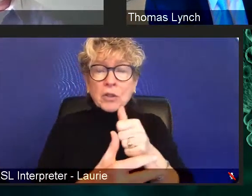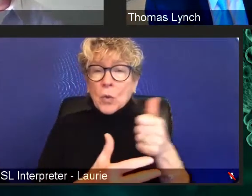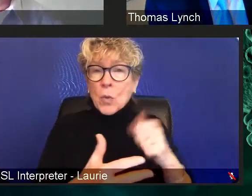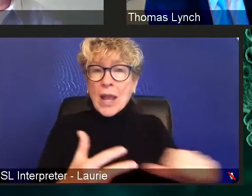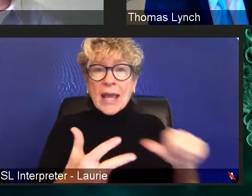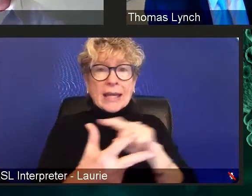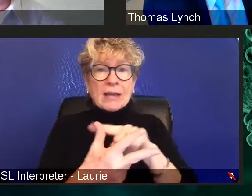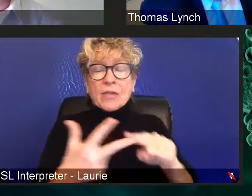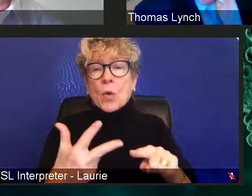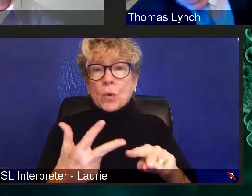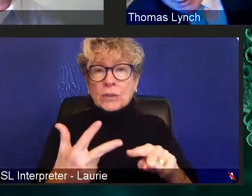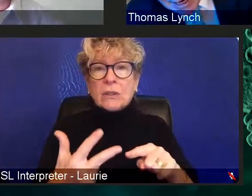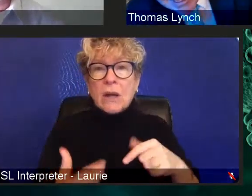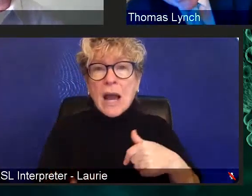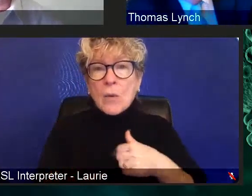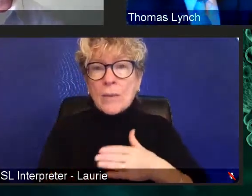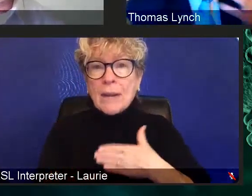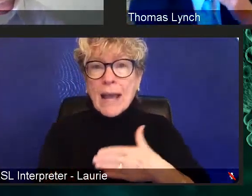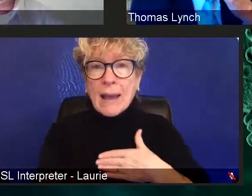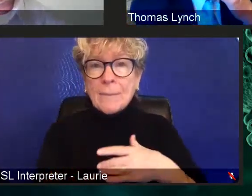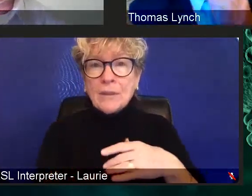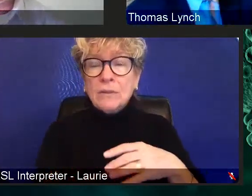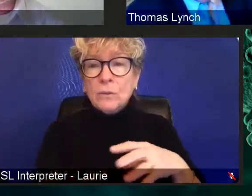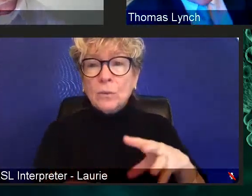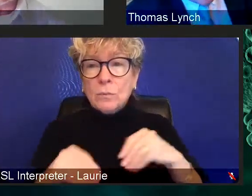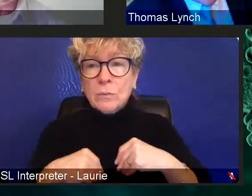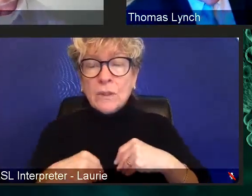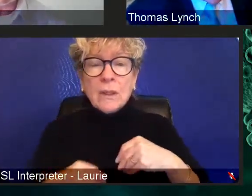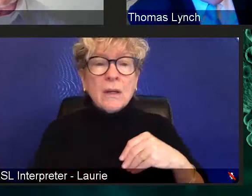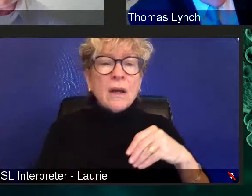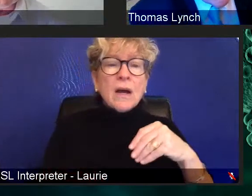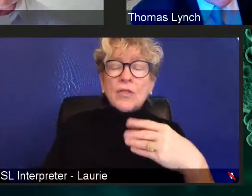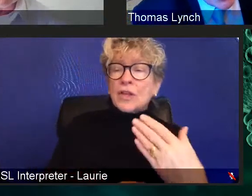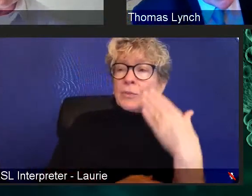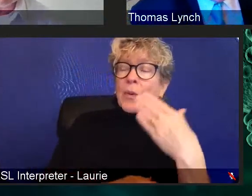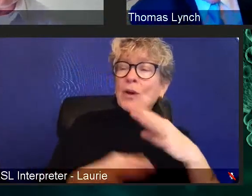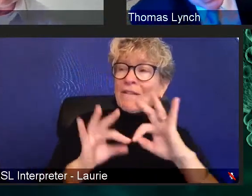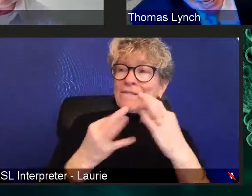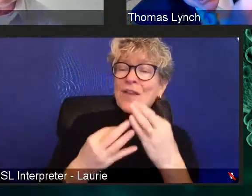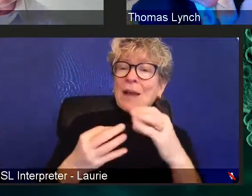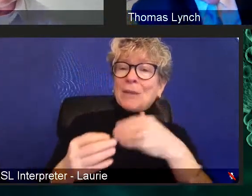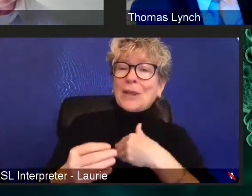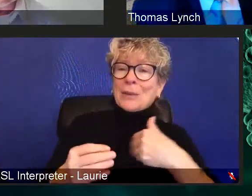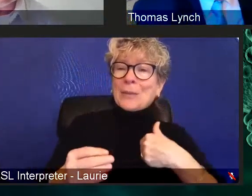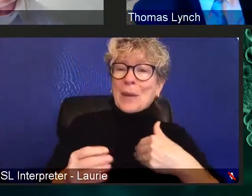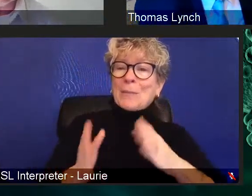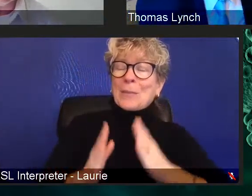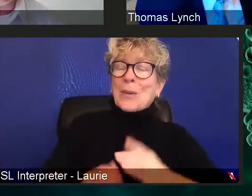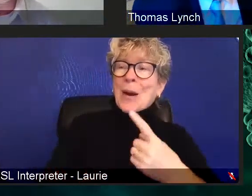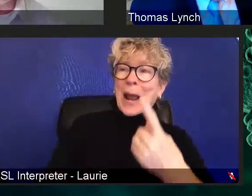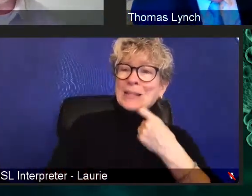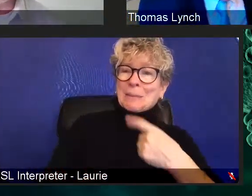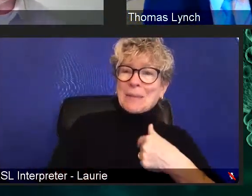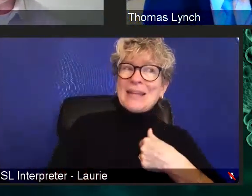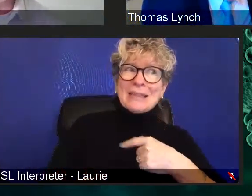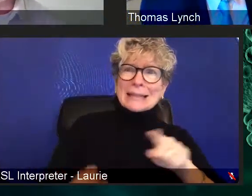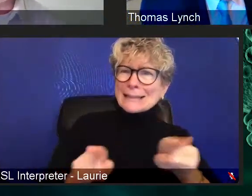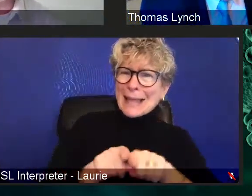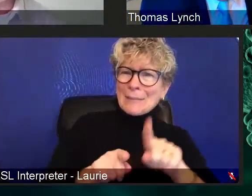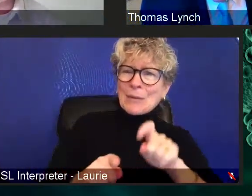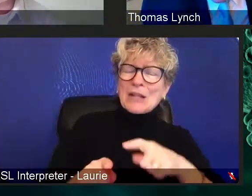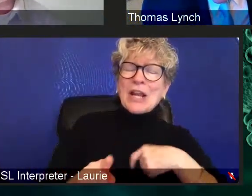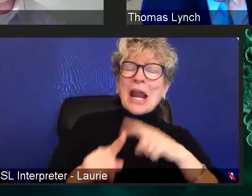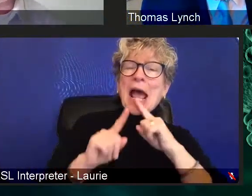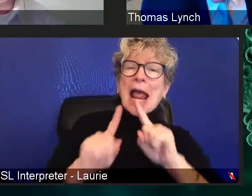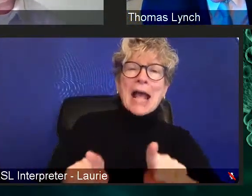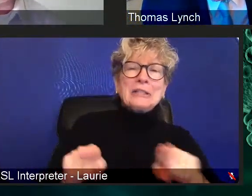Janssen vaccine. Yeah, and so I had a family member ask me this morning that same question. I answered it exactly the same way that you did. So I'm glad that